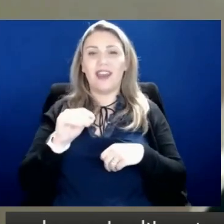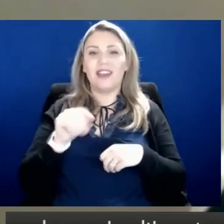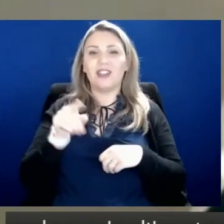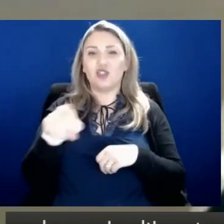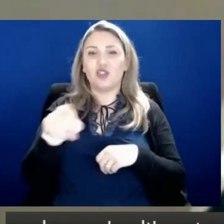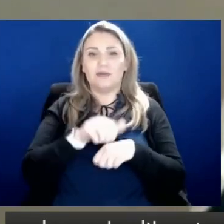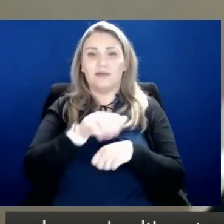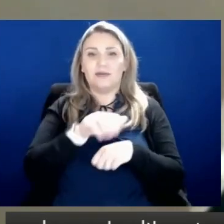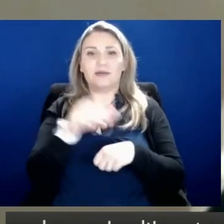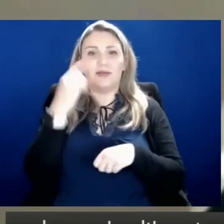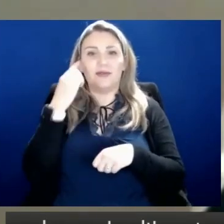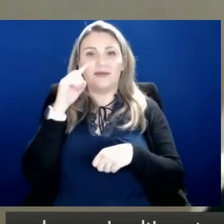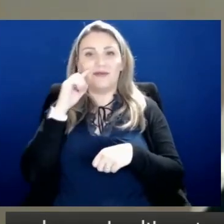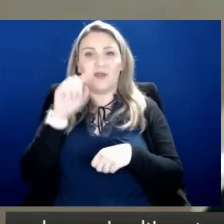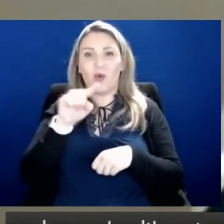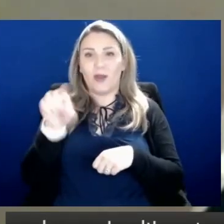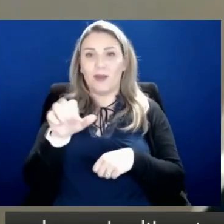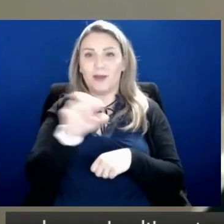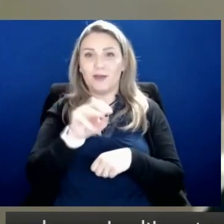the Zoom meetings.